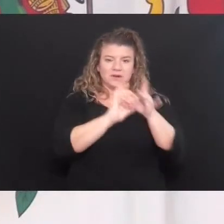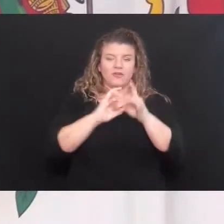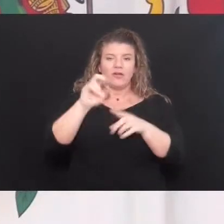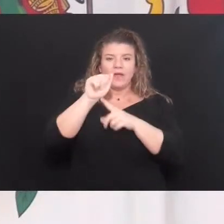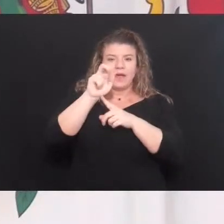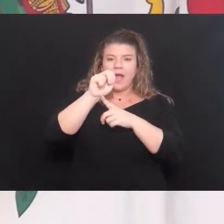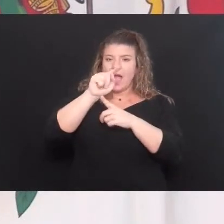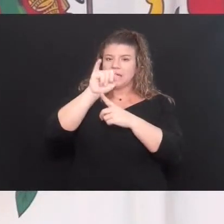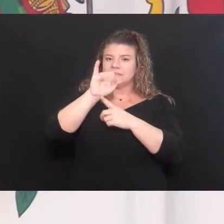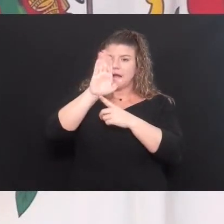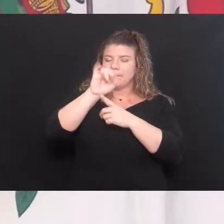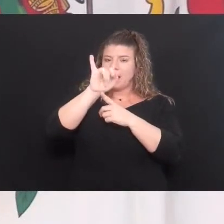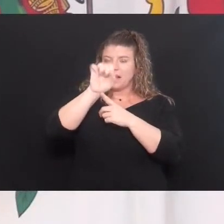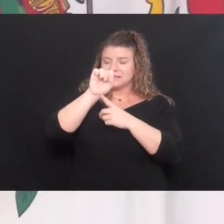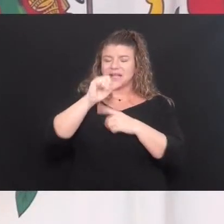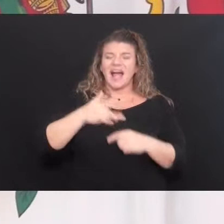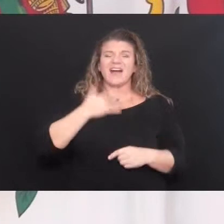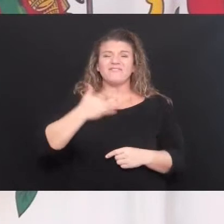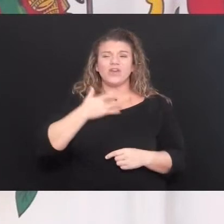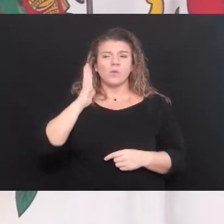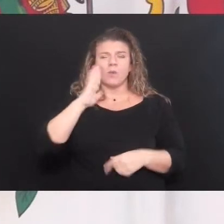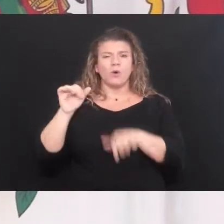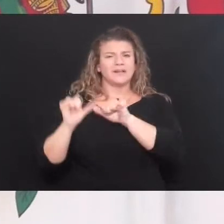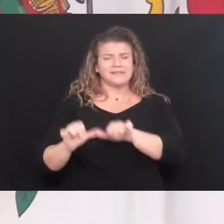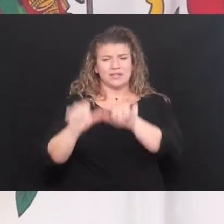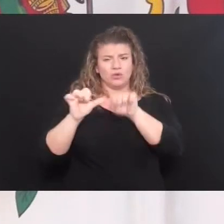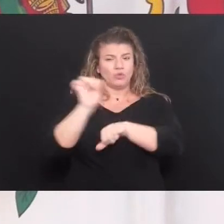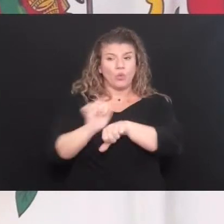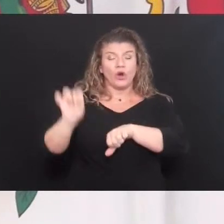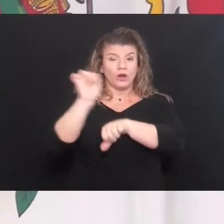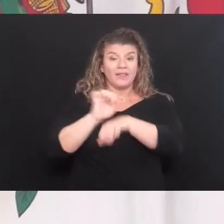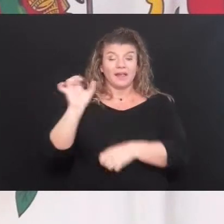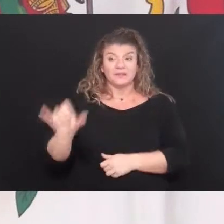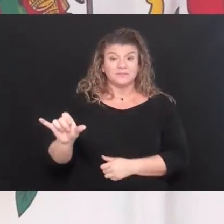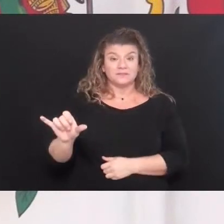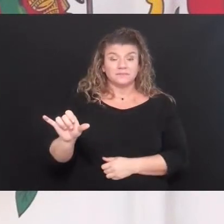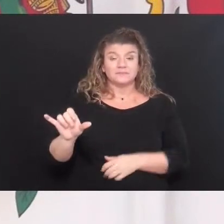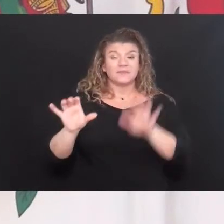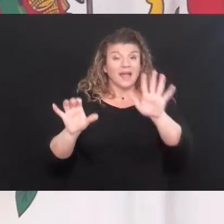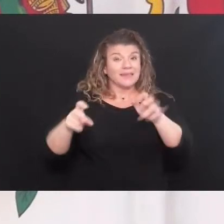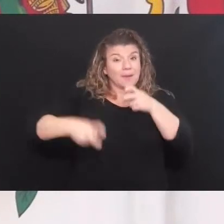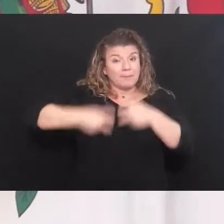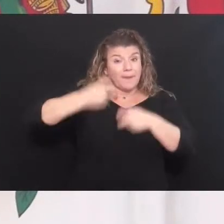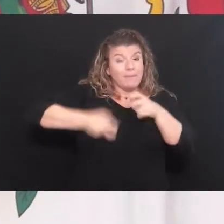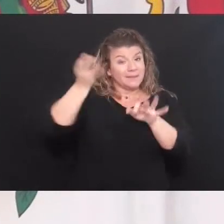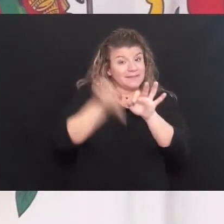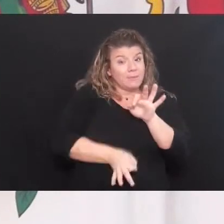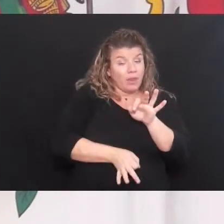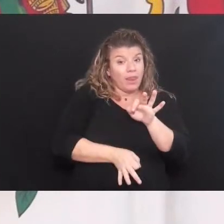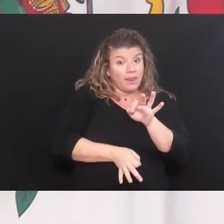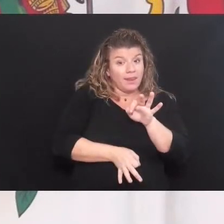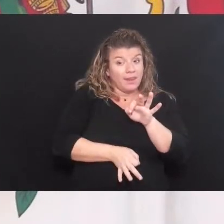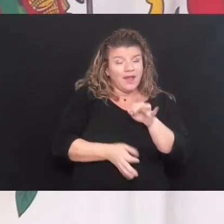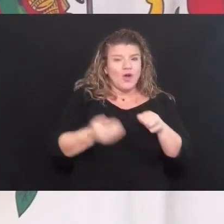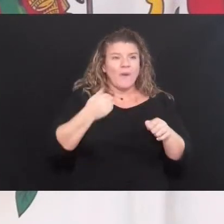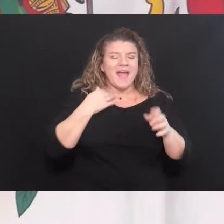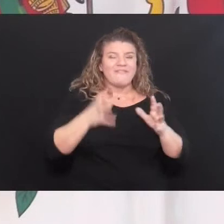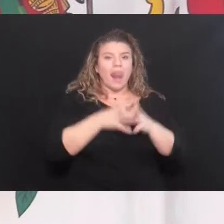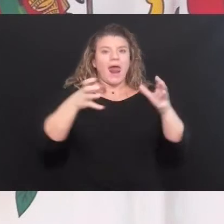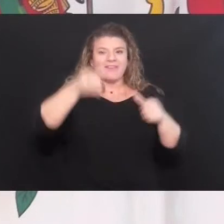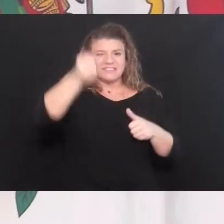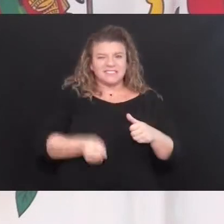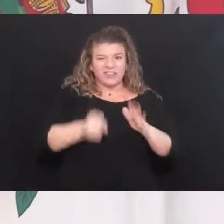think you know we're just going to continue to work it and everything. The problem is real simple. You had a lot of southern